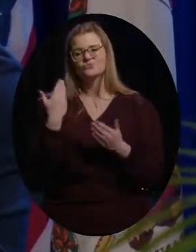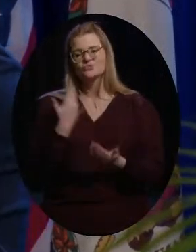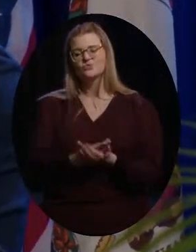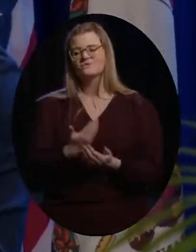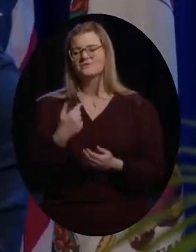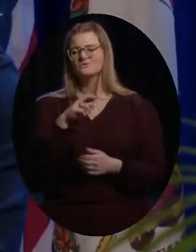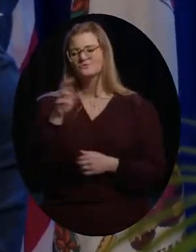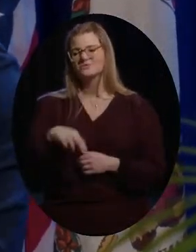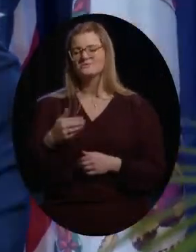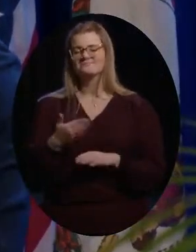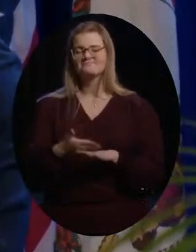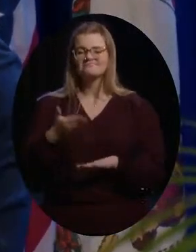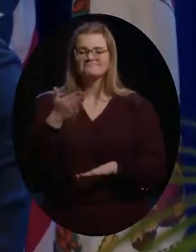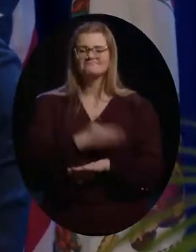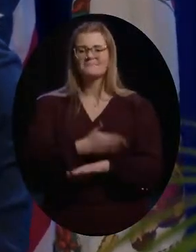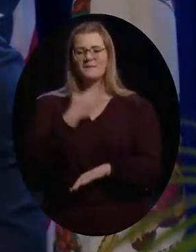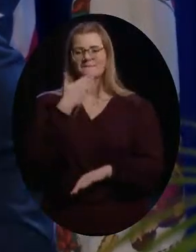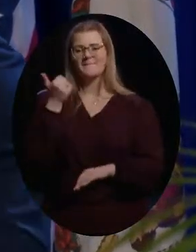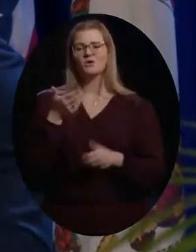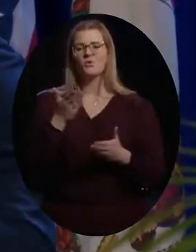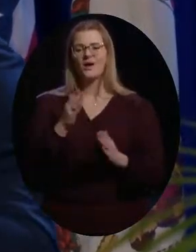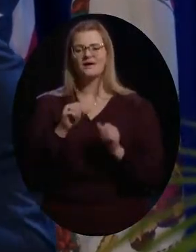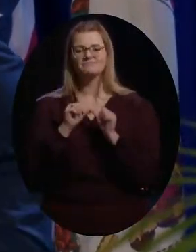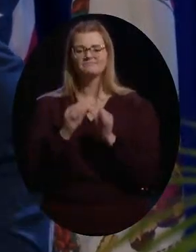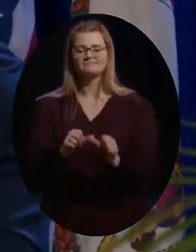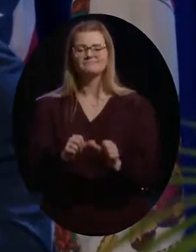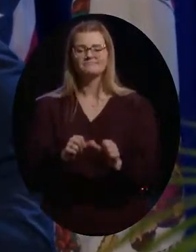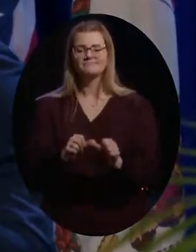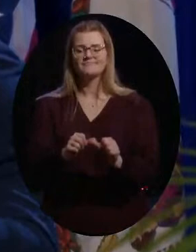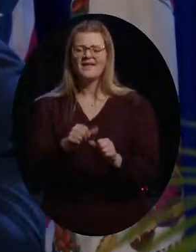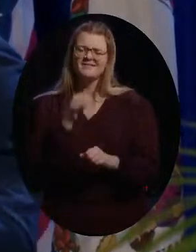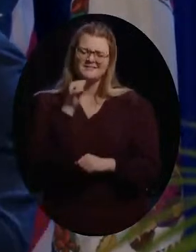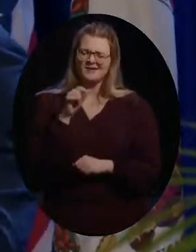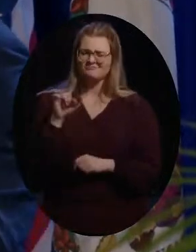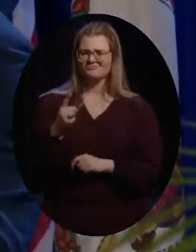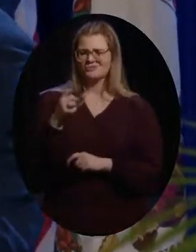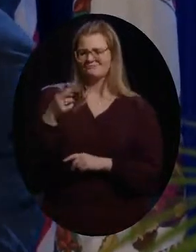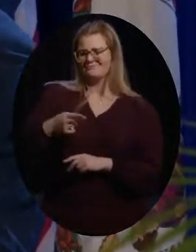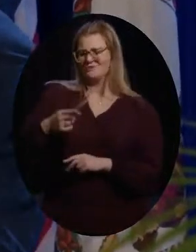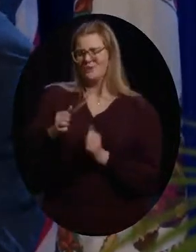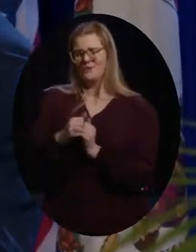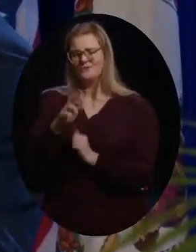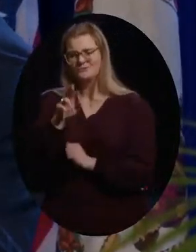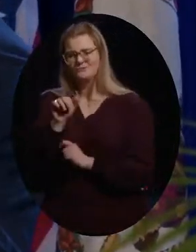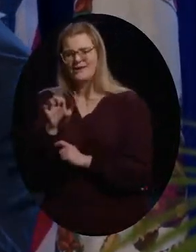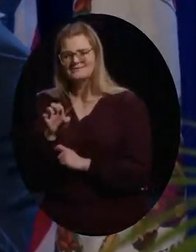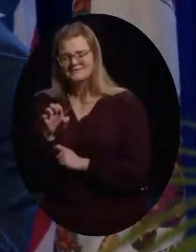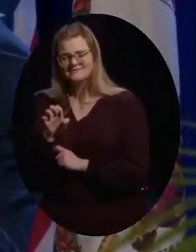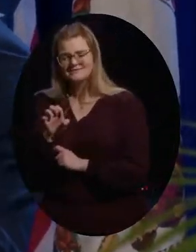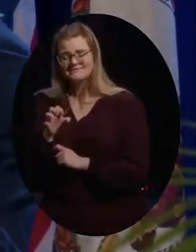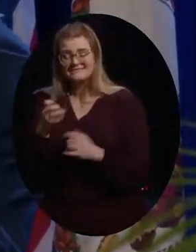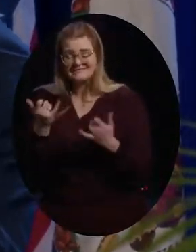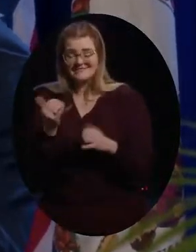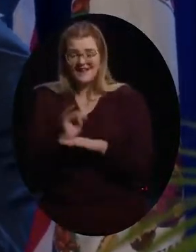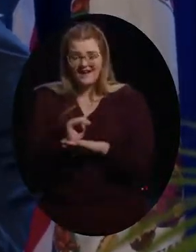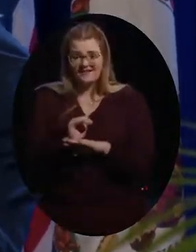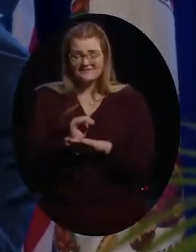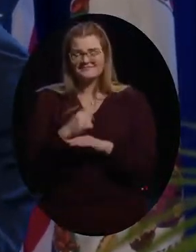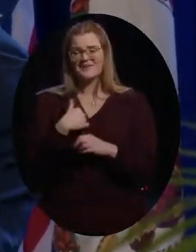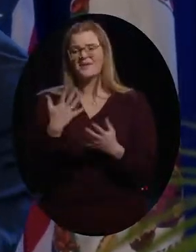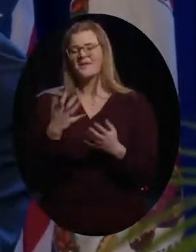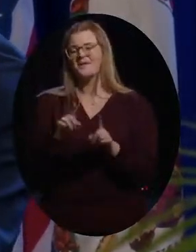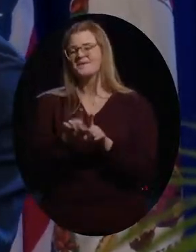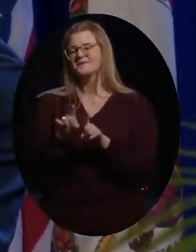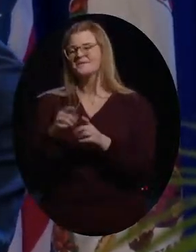way forward. And not just when it comes to our history with race. Tonight, I'd also like to